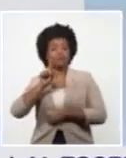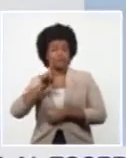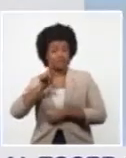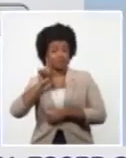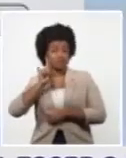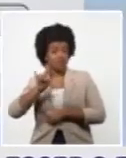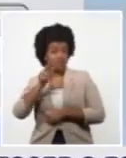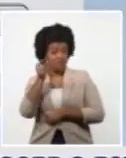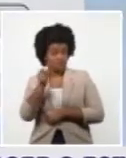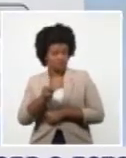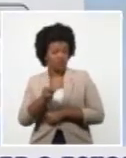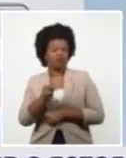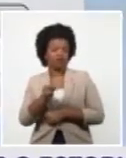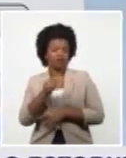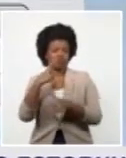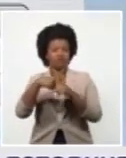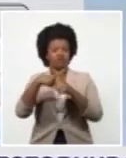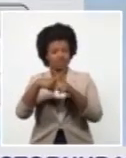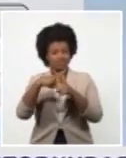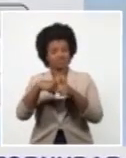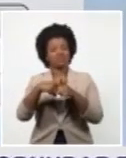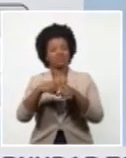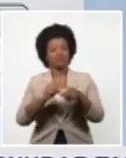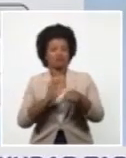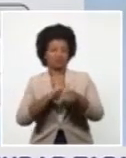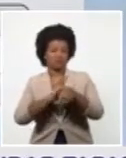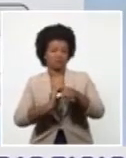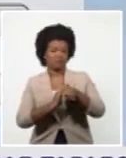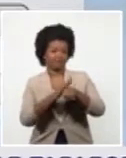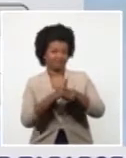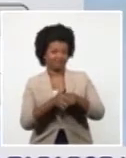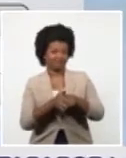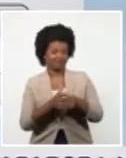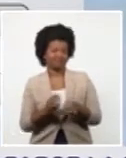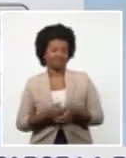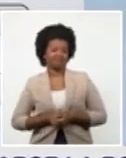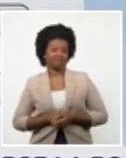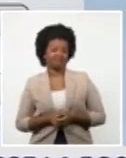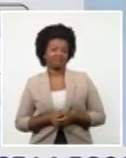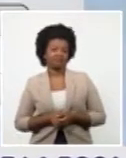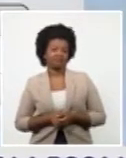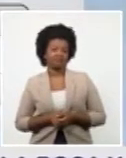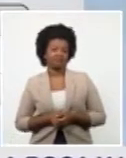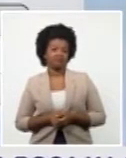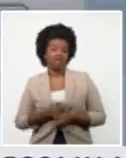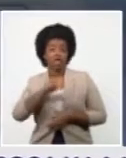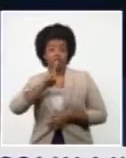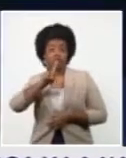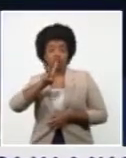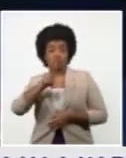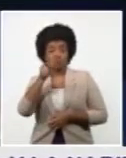112,449 samples have already been analyzed, and of them,